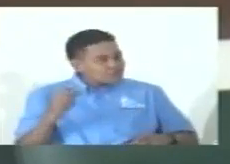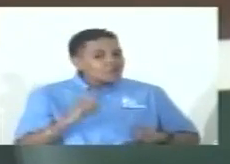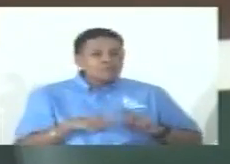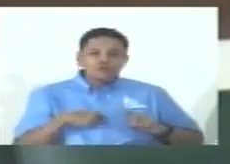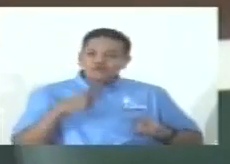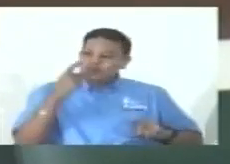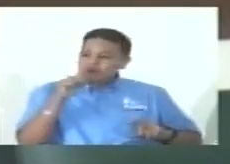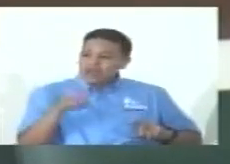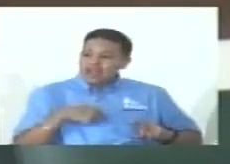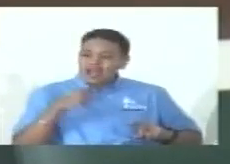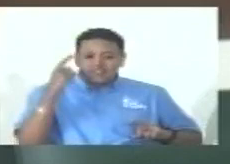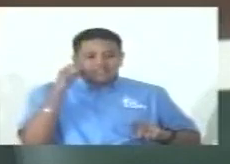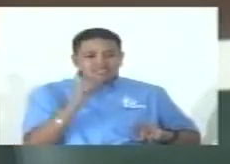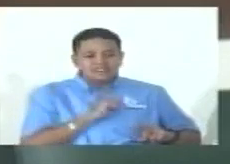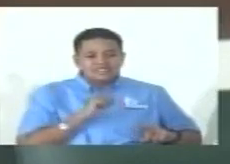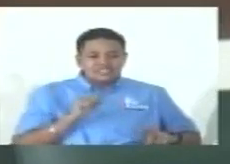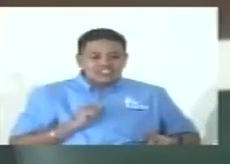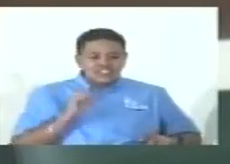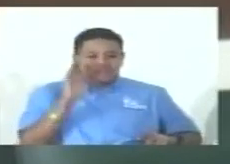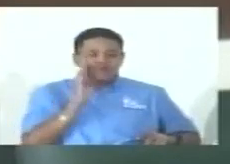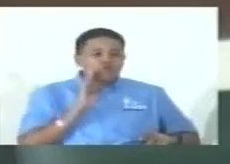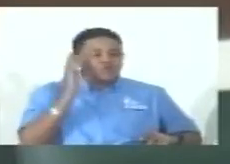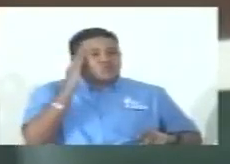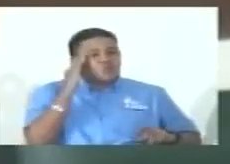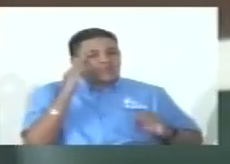Well, I think Senator Brown knows the unfaithfulness